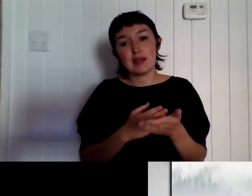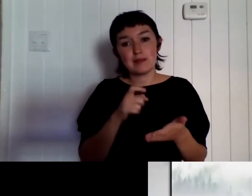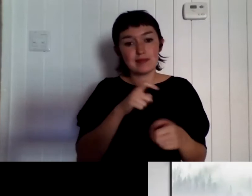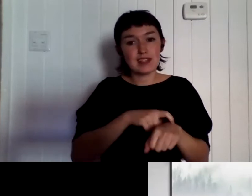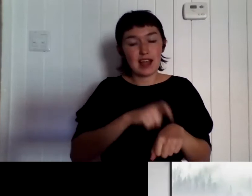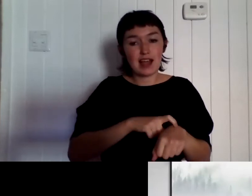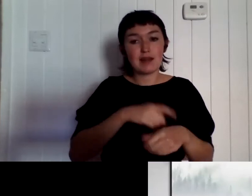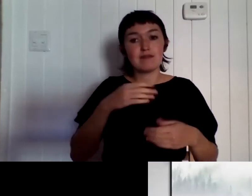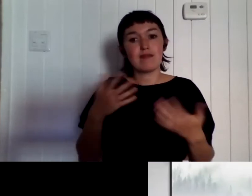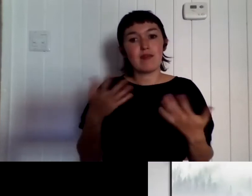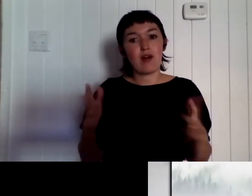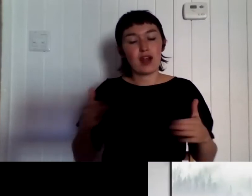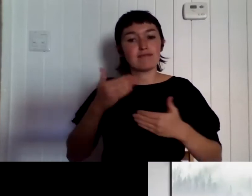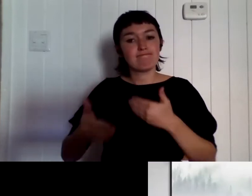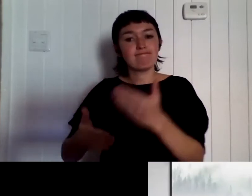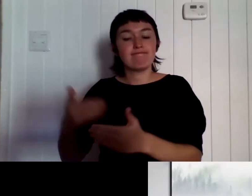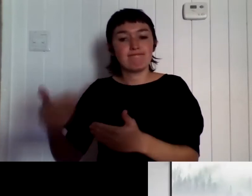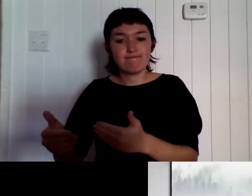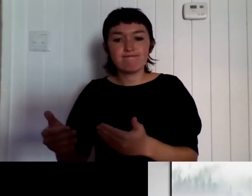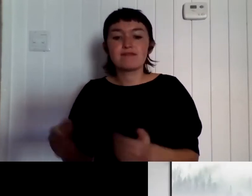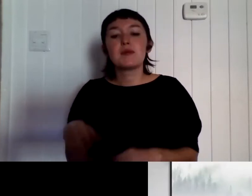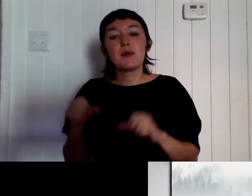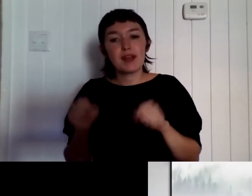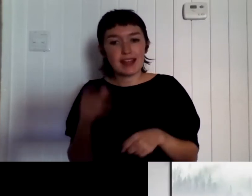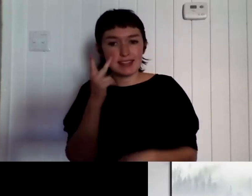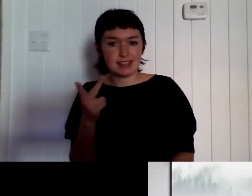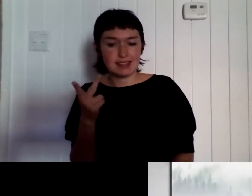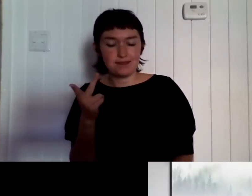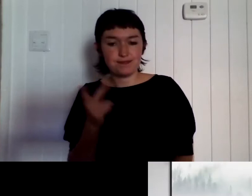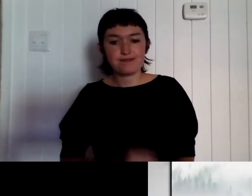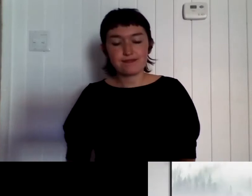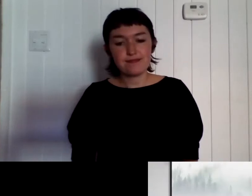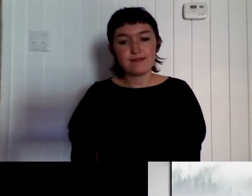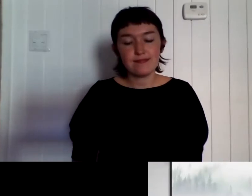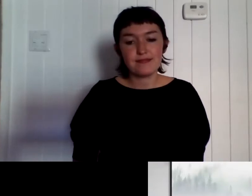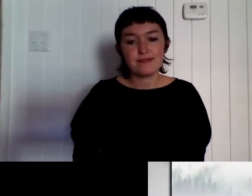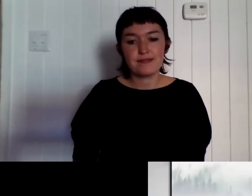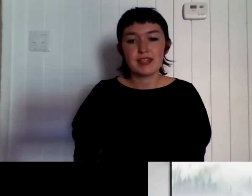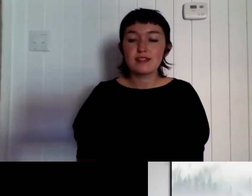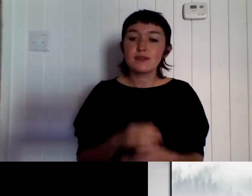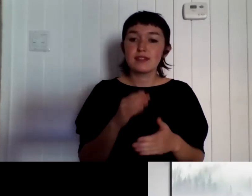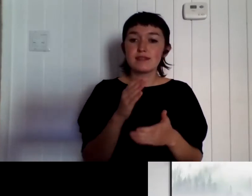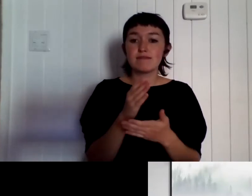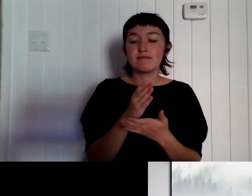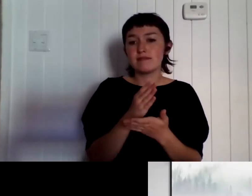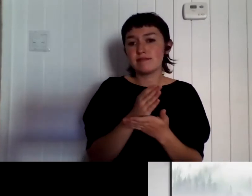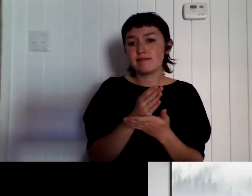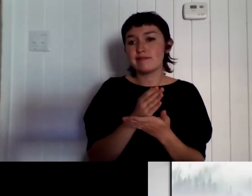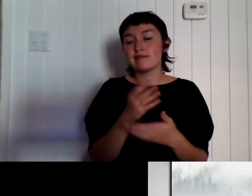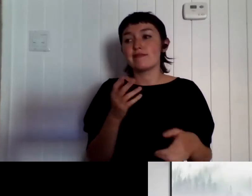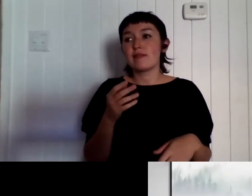awry, but it is something you can see in the brain. And there are all sorts of what we call sort of acquired brain injuries or acquired